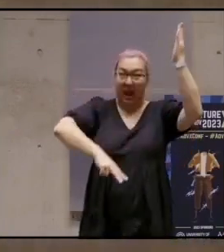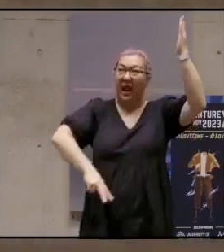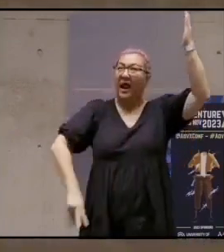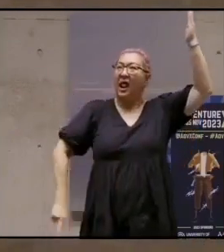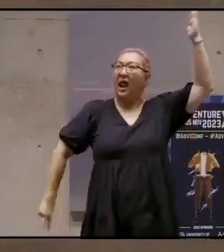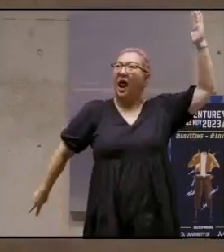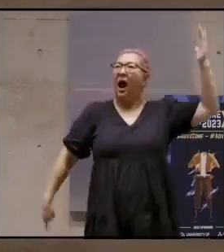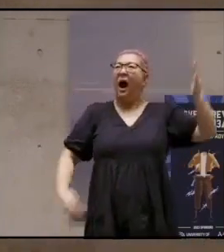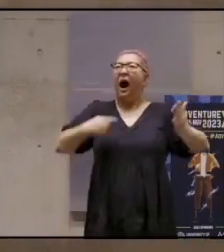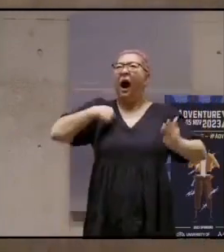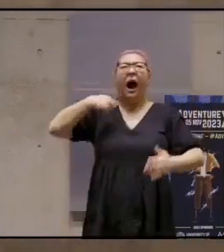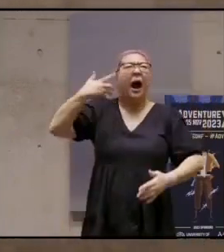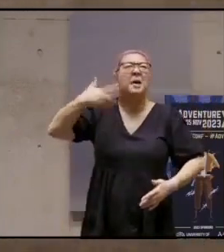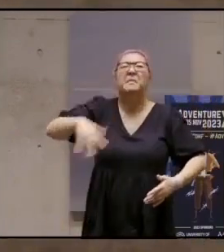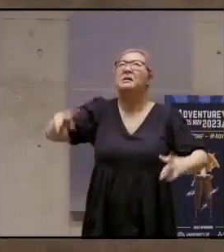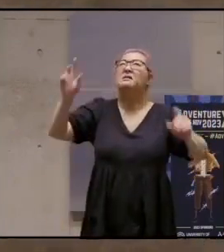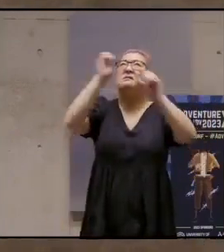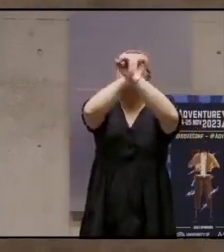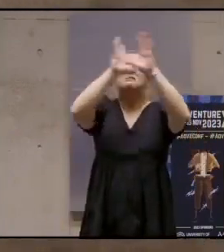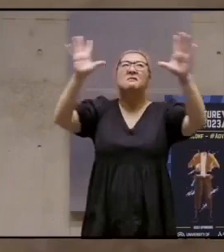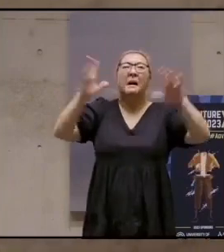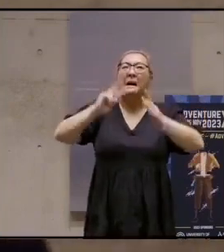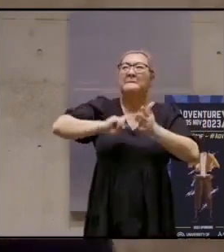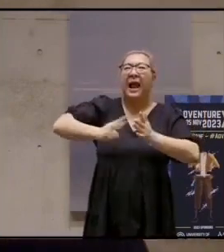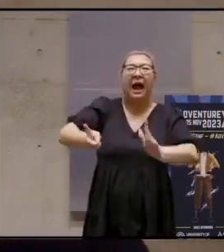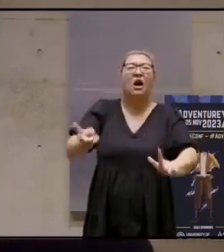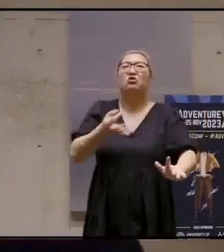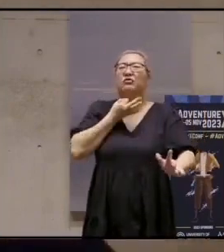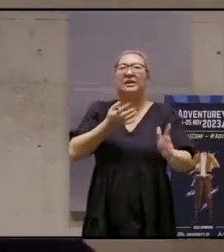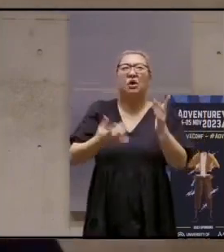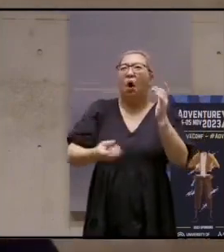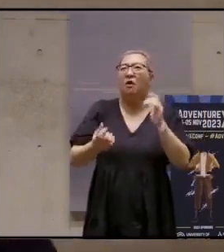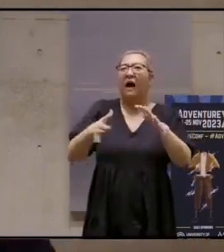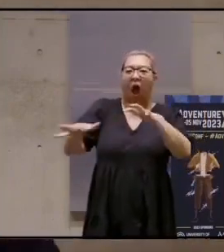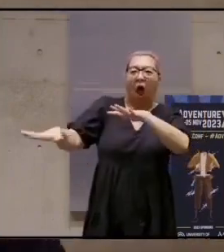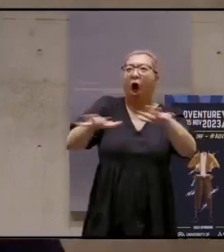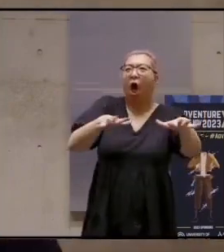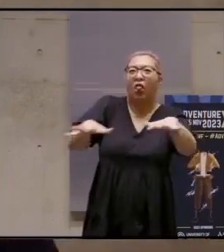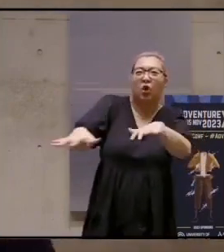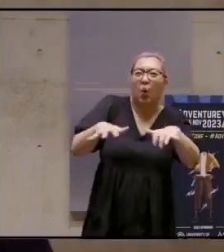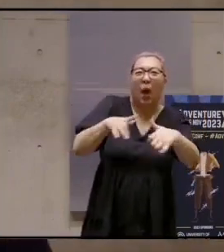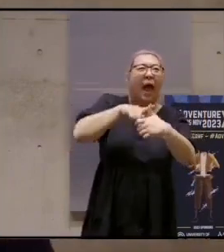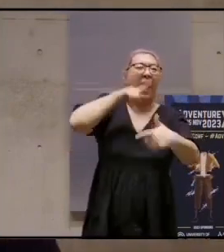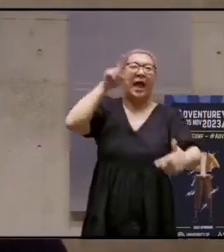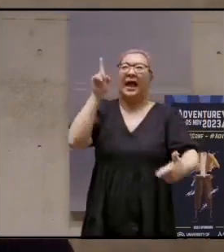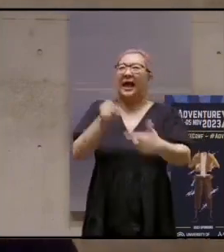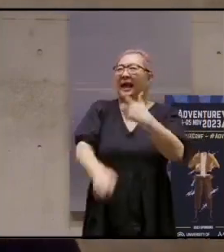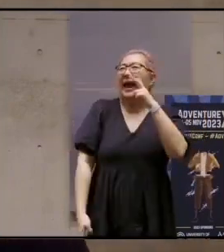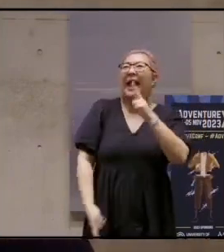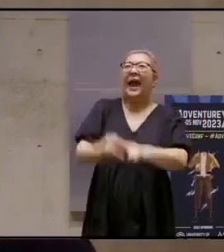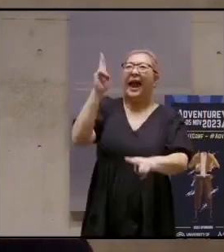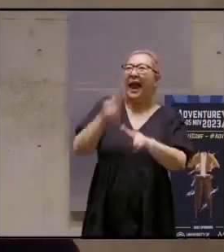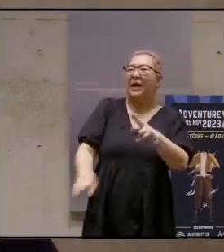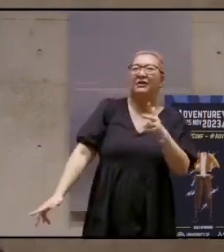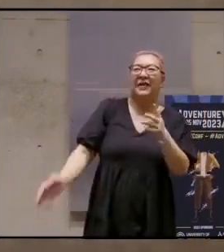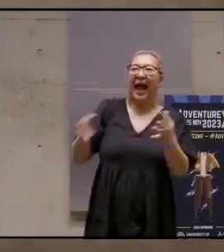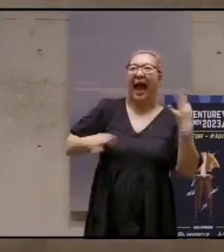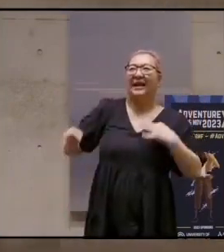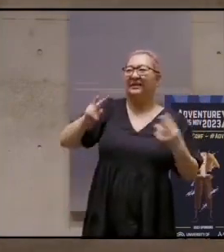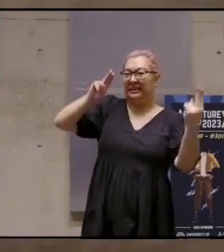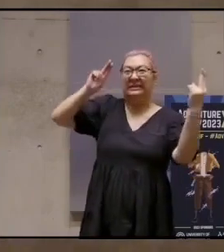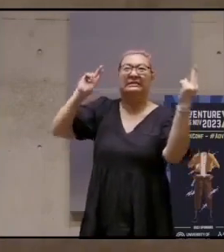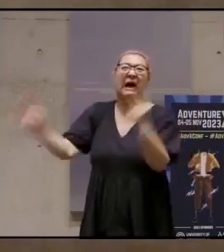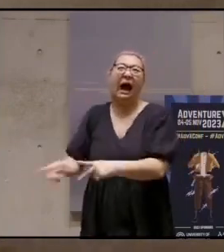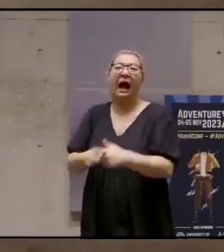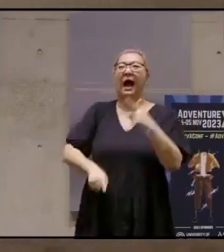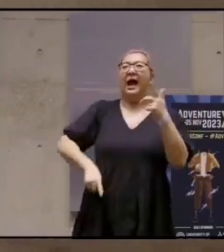for the actor to have died. Like, I thought, and you know, you'd think that I would sort of work myself up in a froth about this,